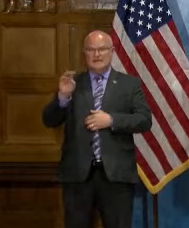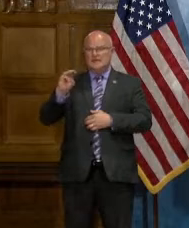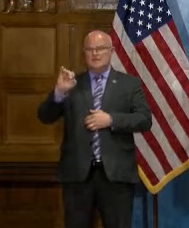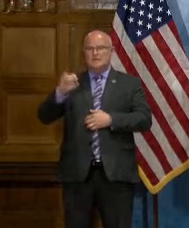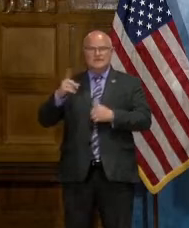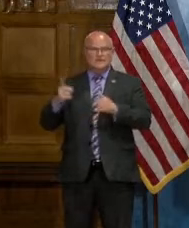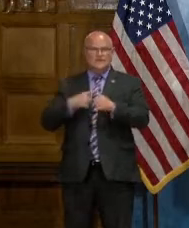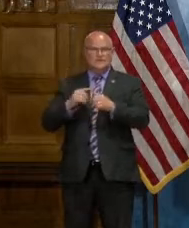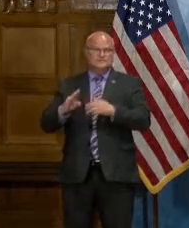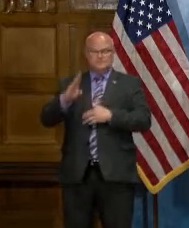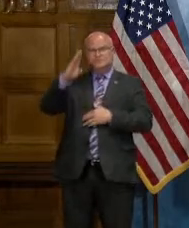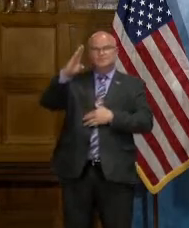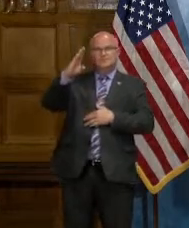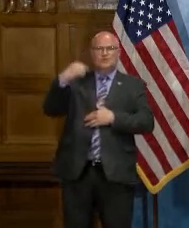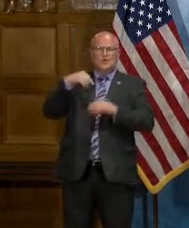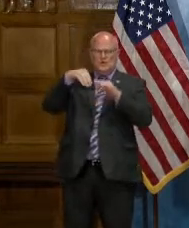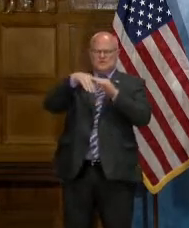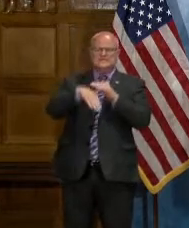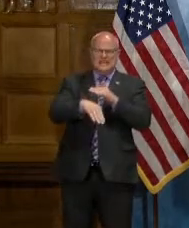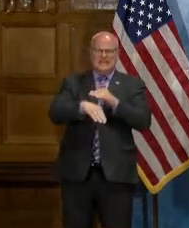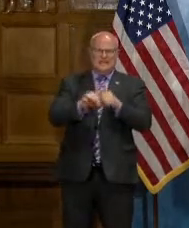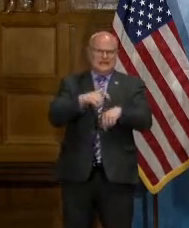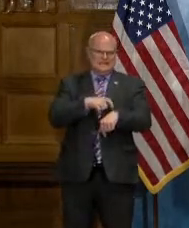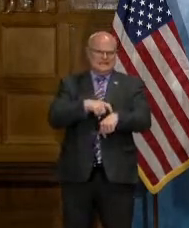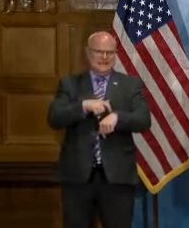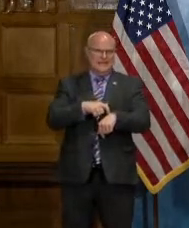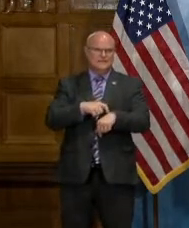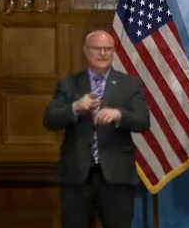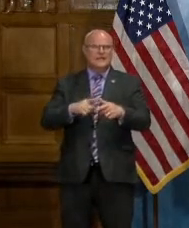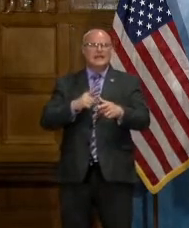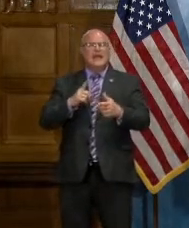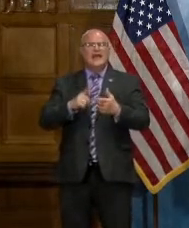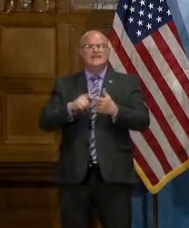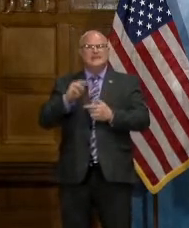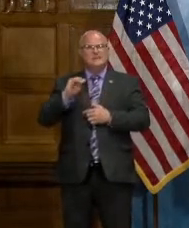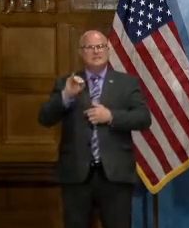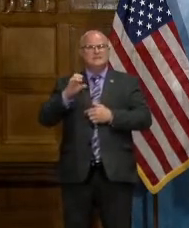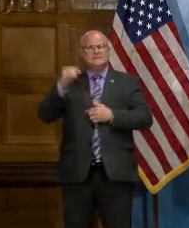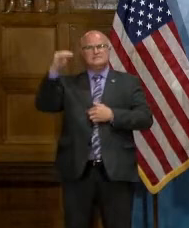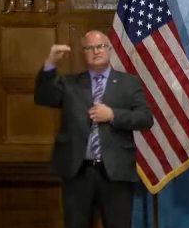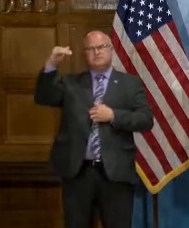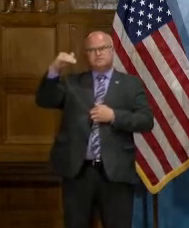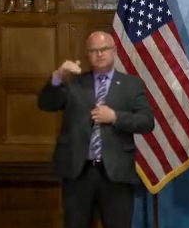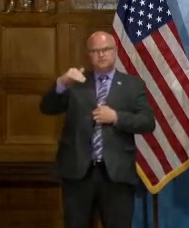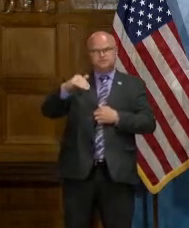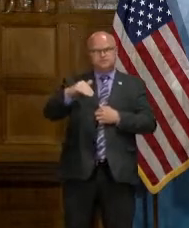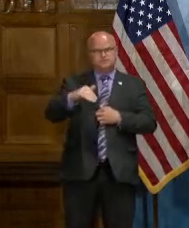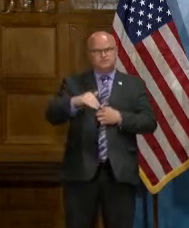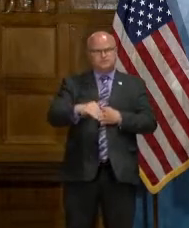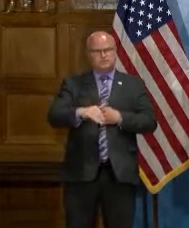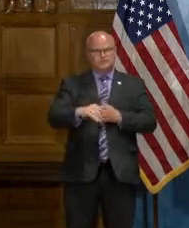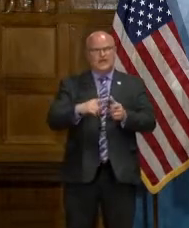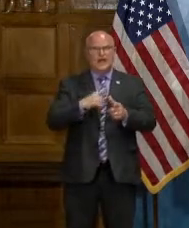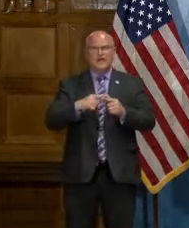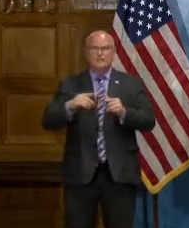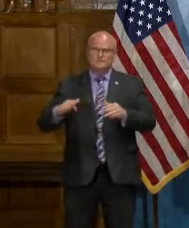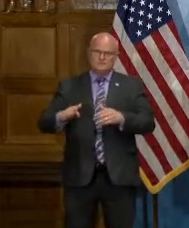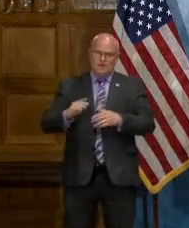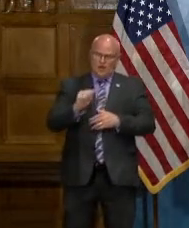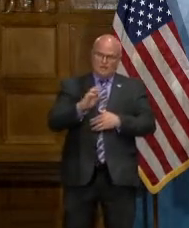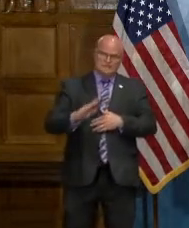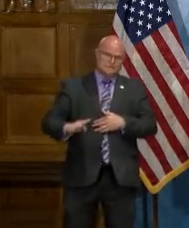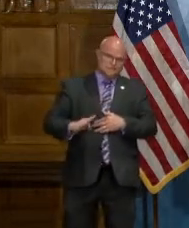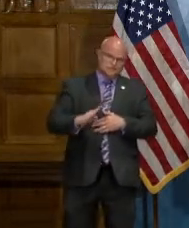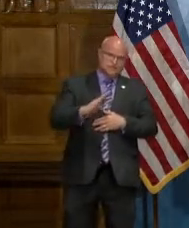first peak. We were down, of course, then. And then Michigan dropped, and then we went up to